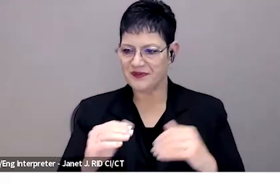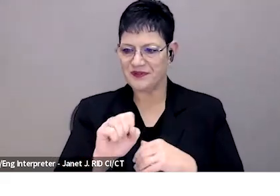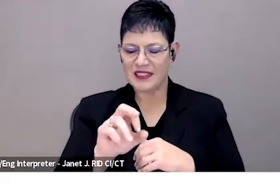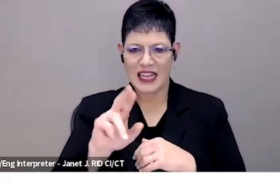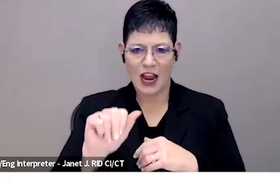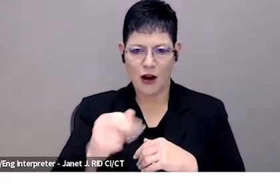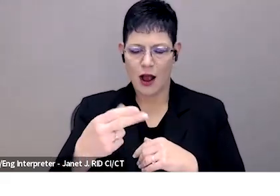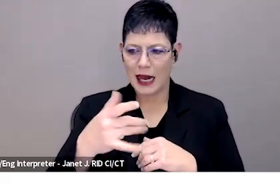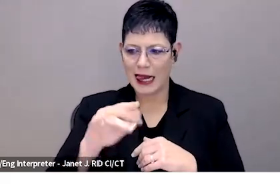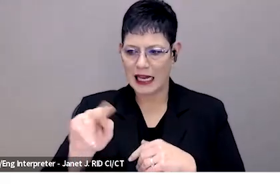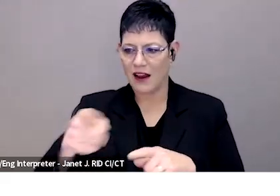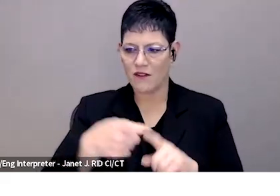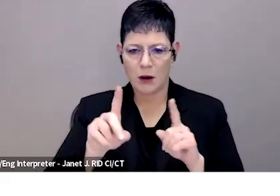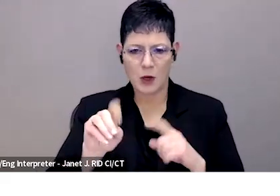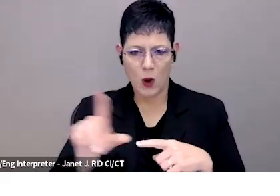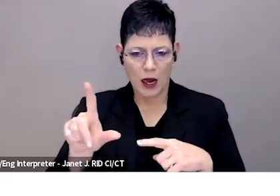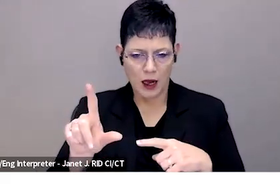Sarah Glenn from Department of Labor.